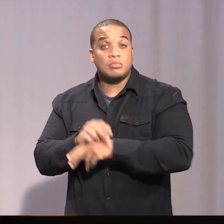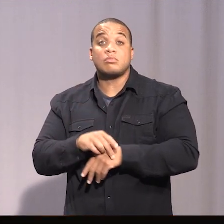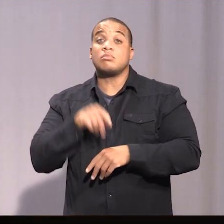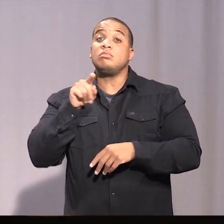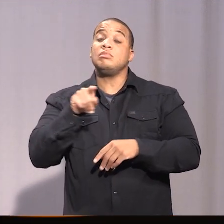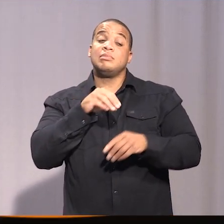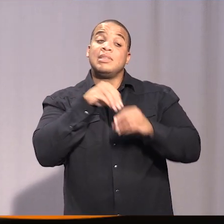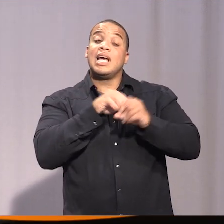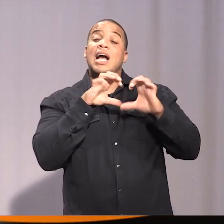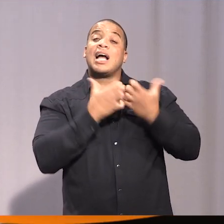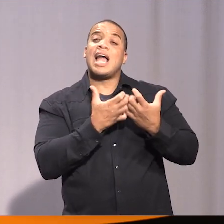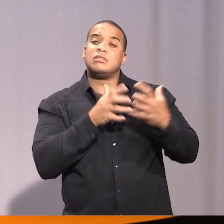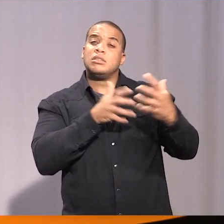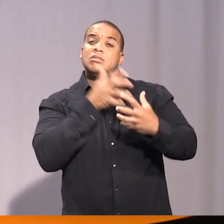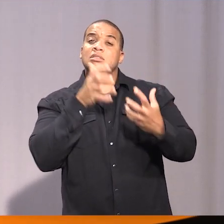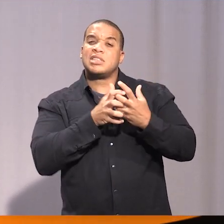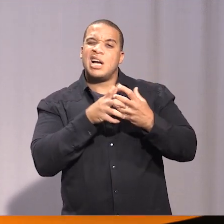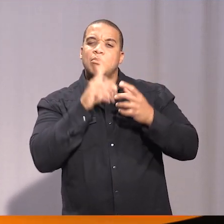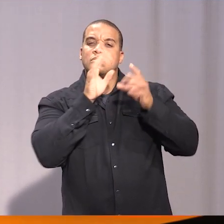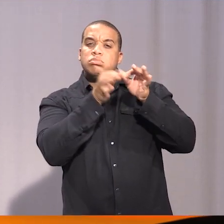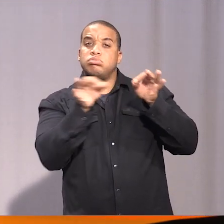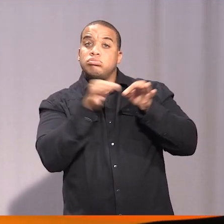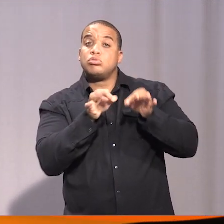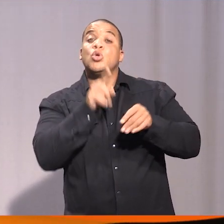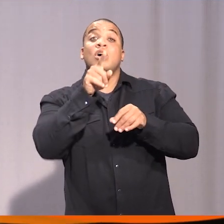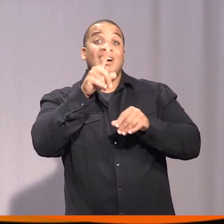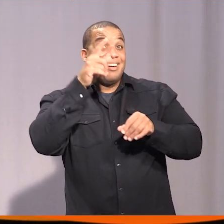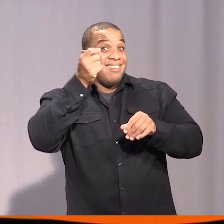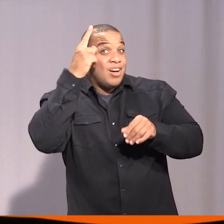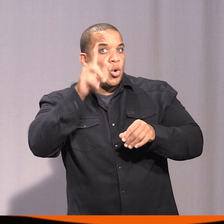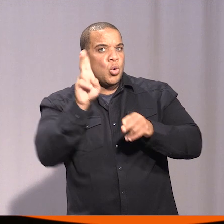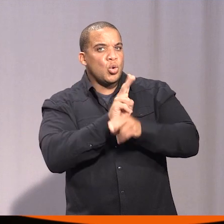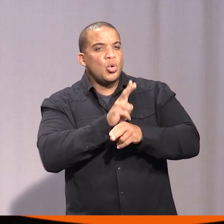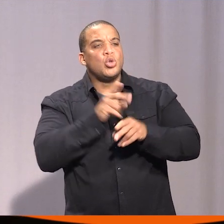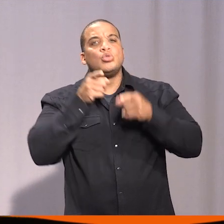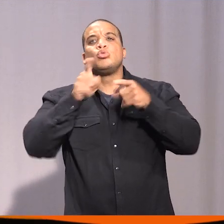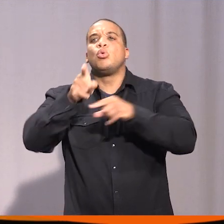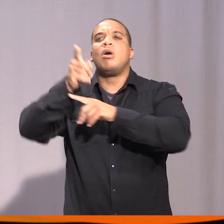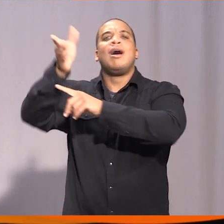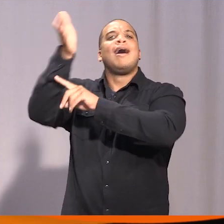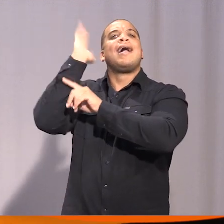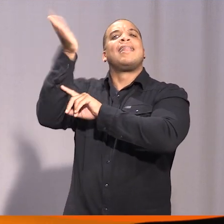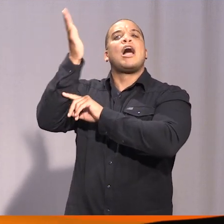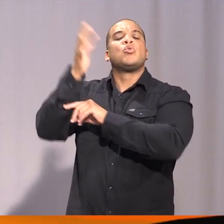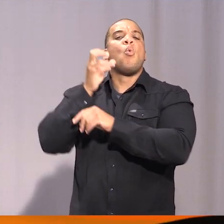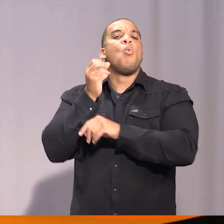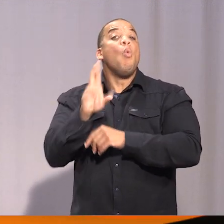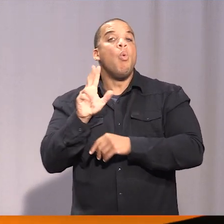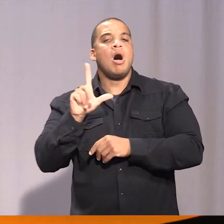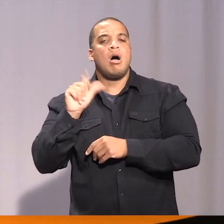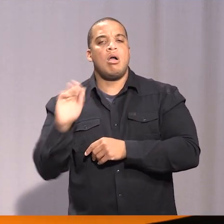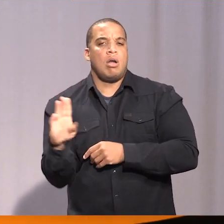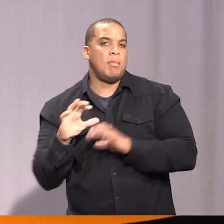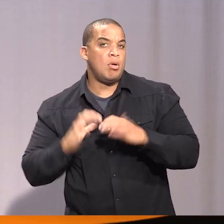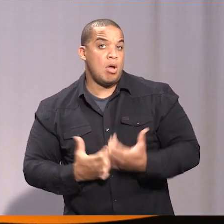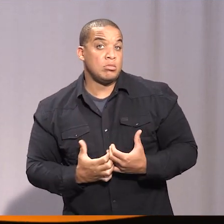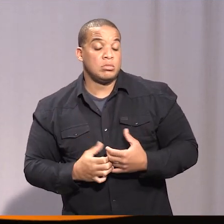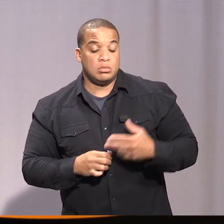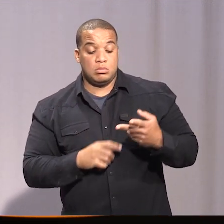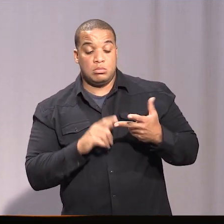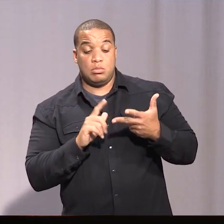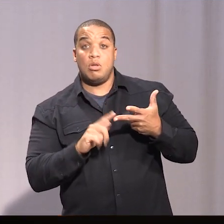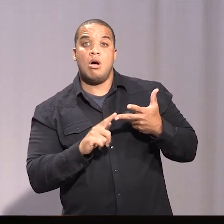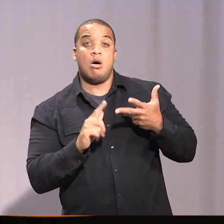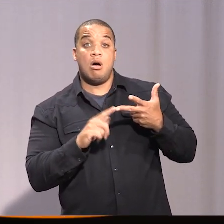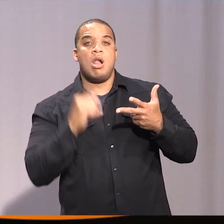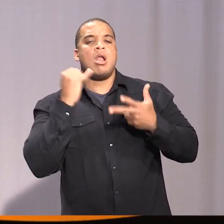in-class accommodation states, these would be accommodations you would use during a lecture or lab. The last one are other